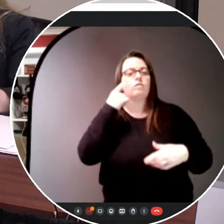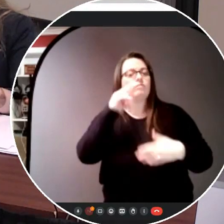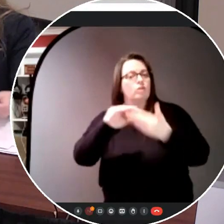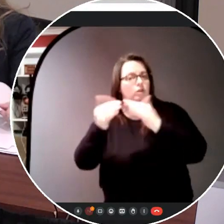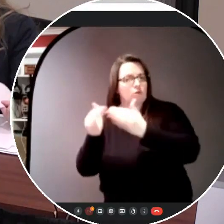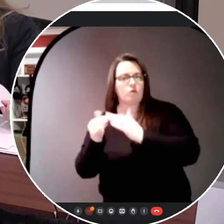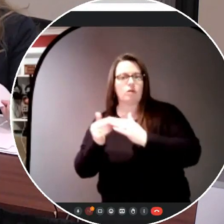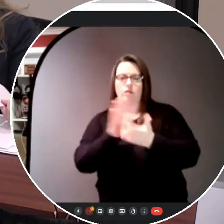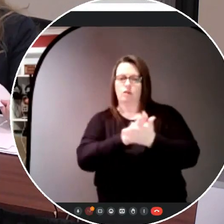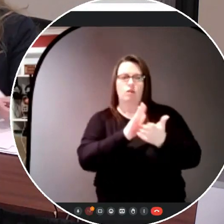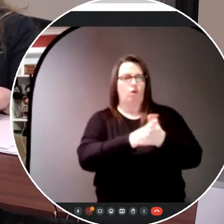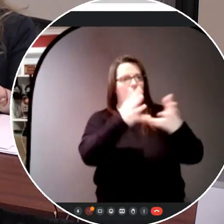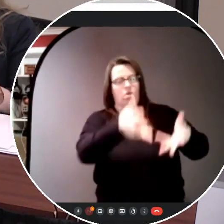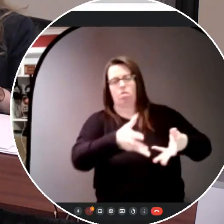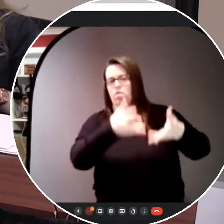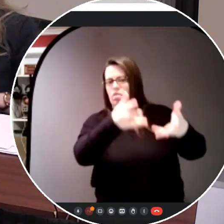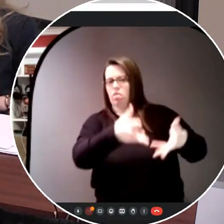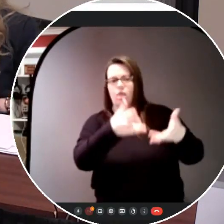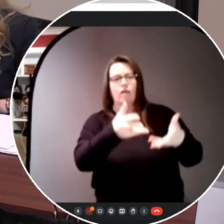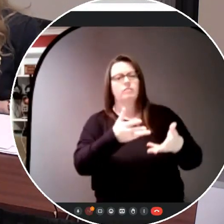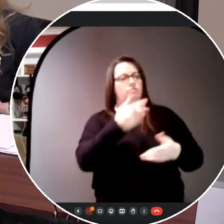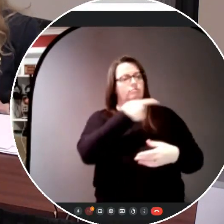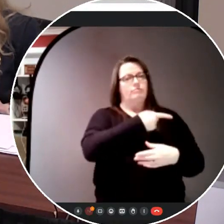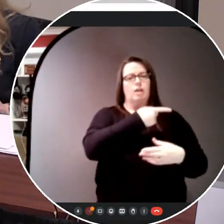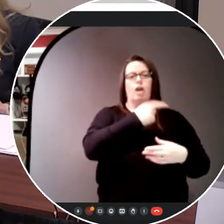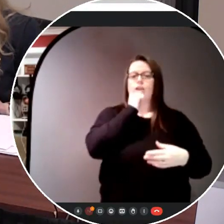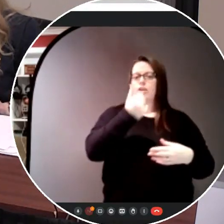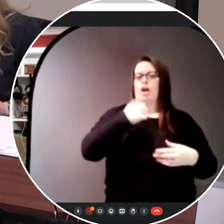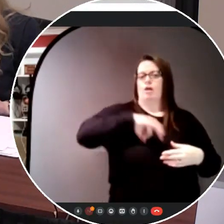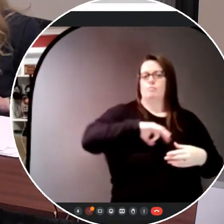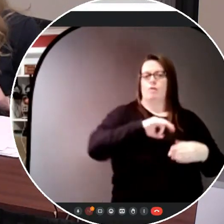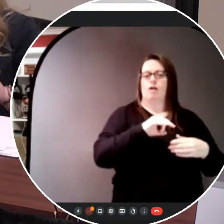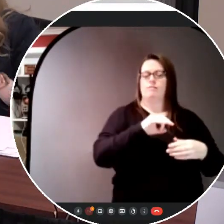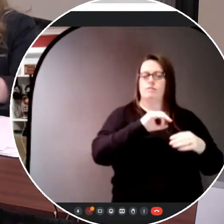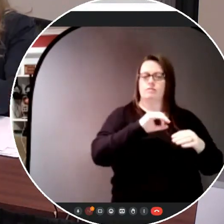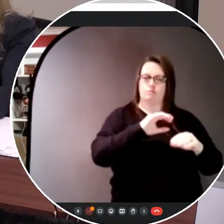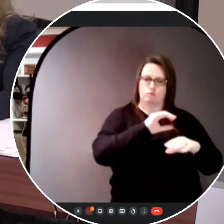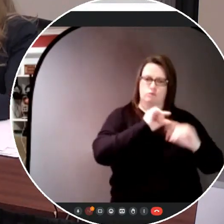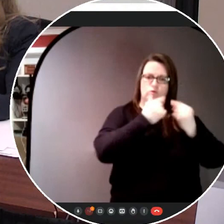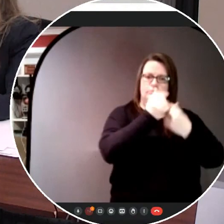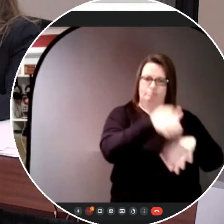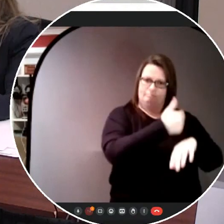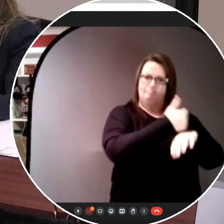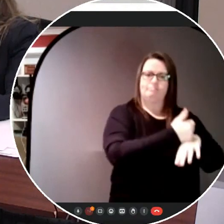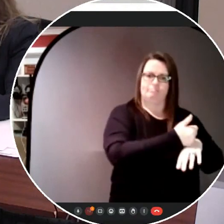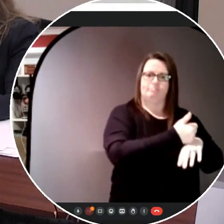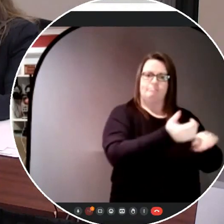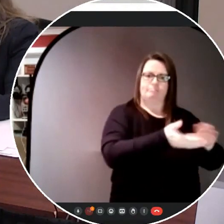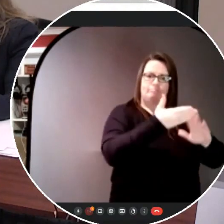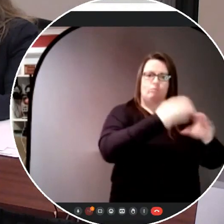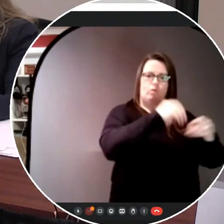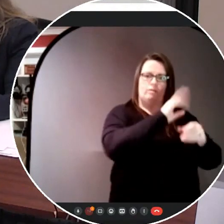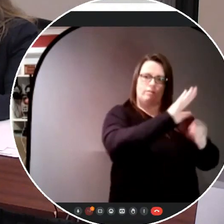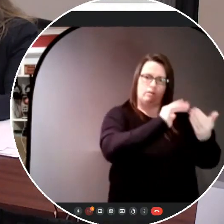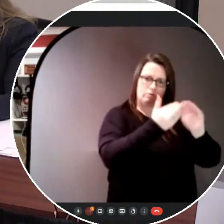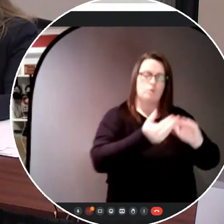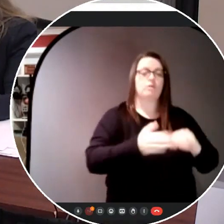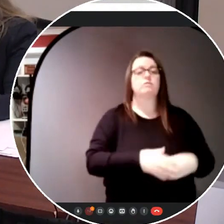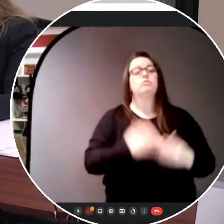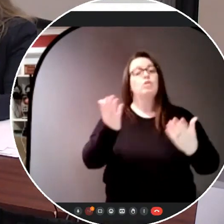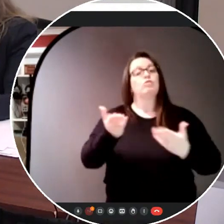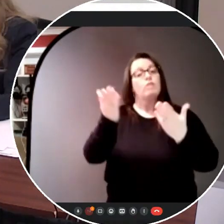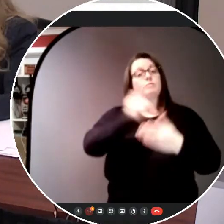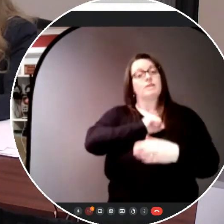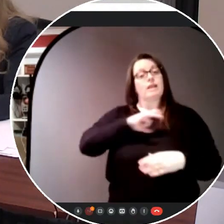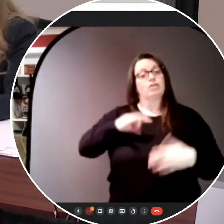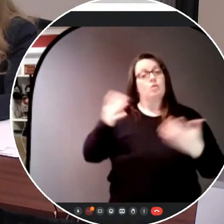again, it's a nonprofit organization that will operate in that community. So the recommendation of staff is that the board approve